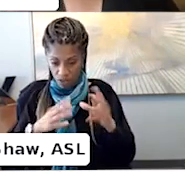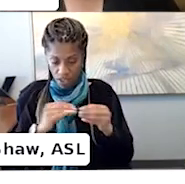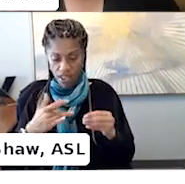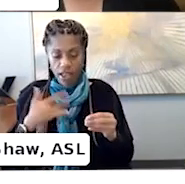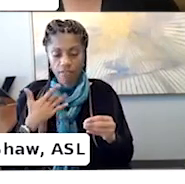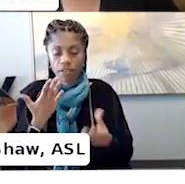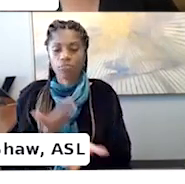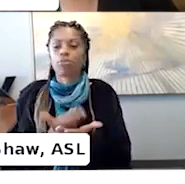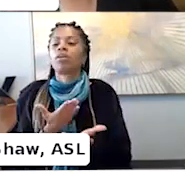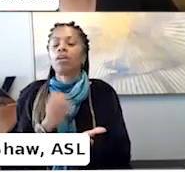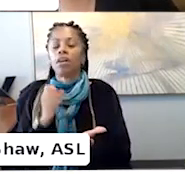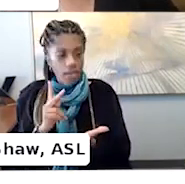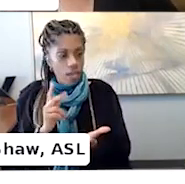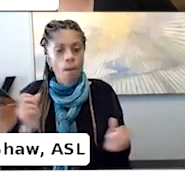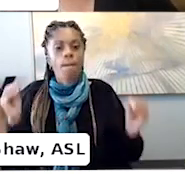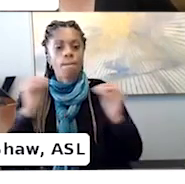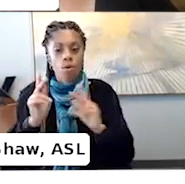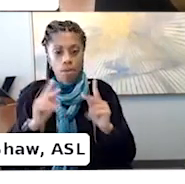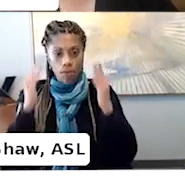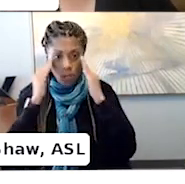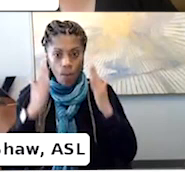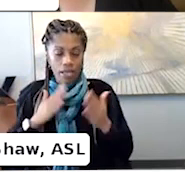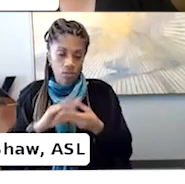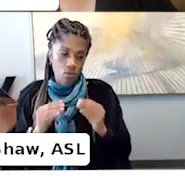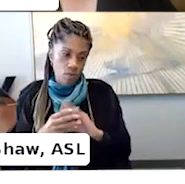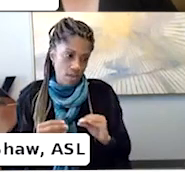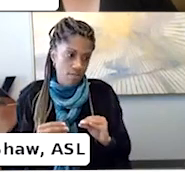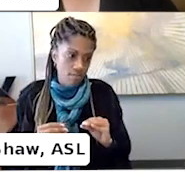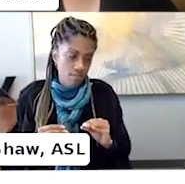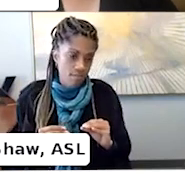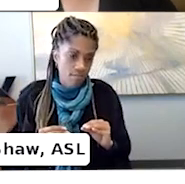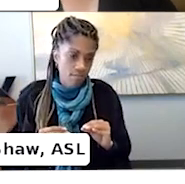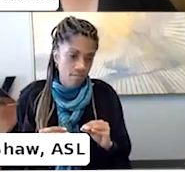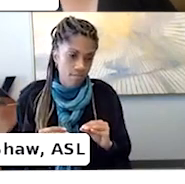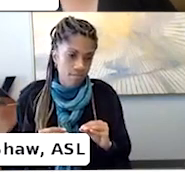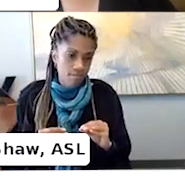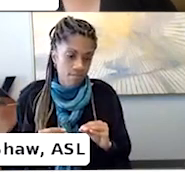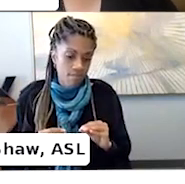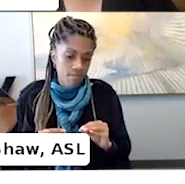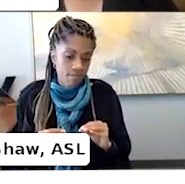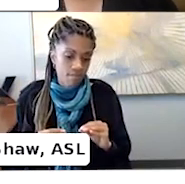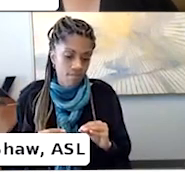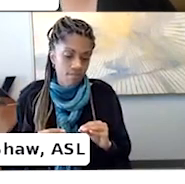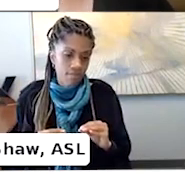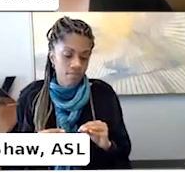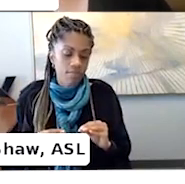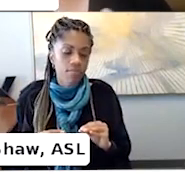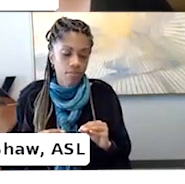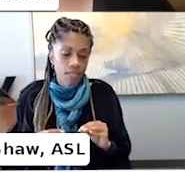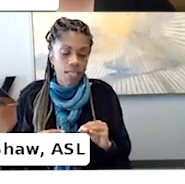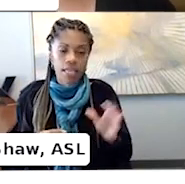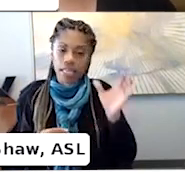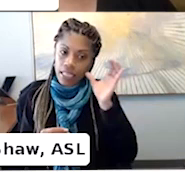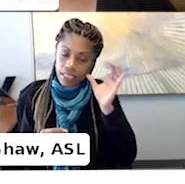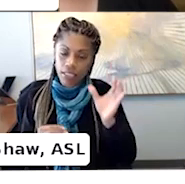who are different from themselves. And even further, that by listening to stories, they better understand social events,